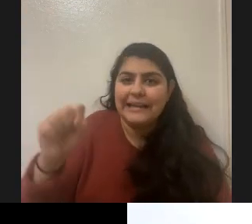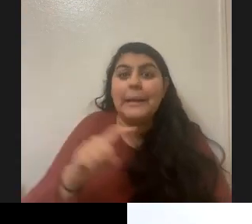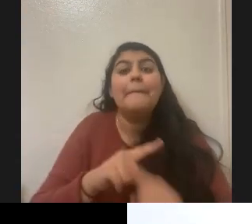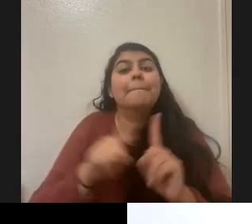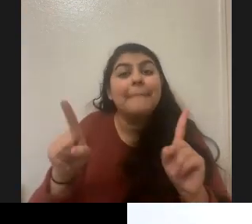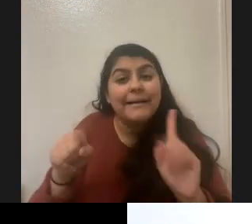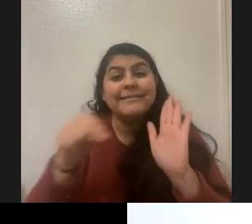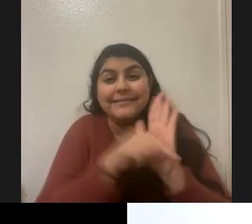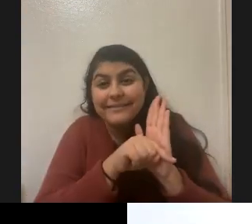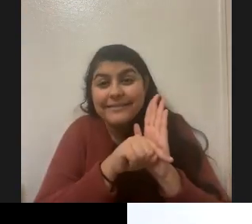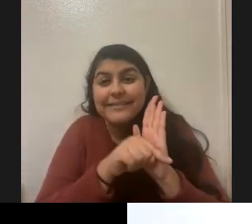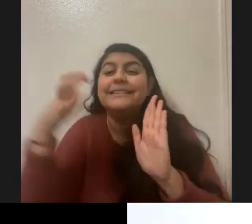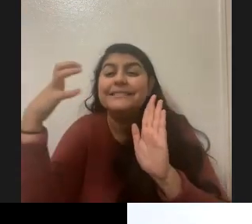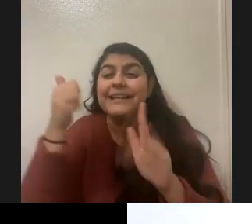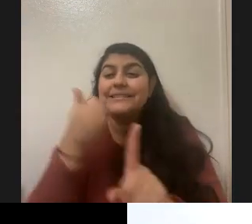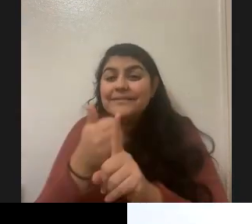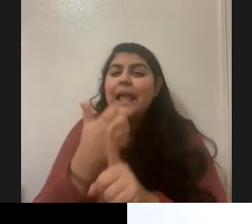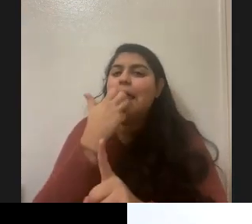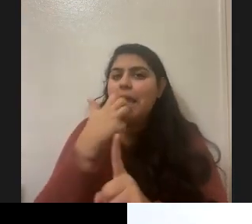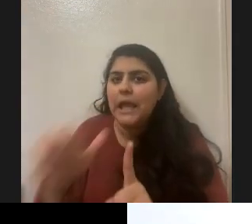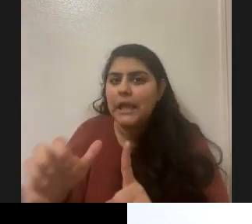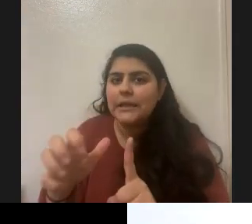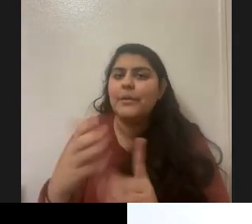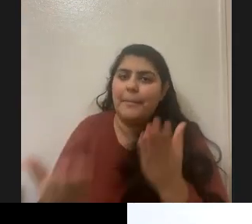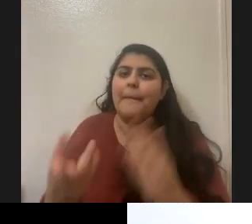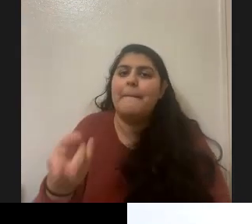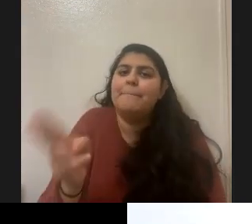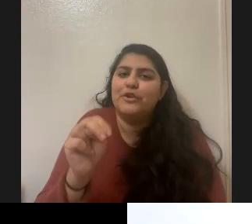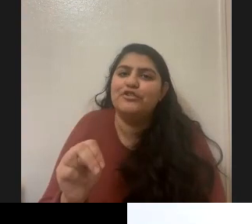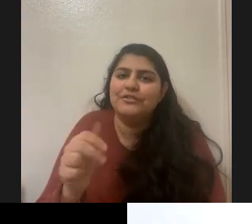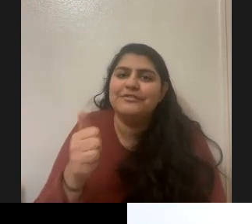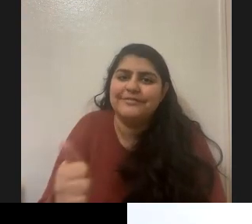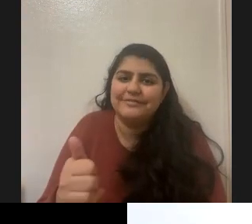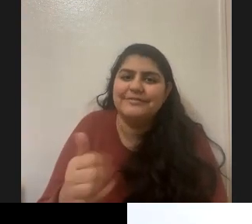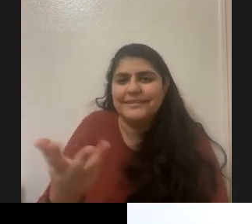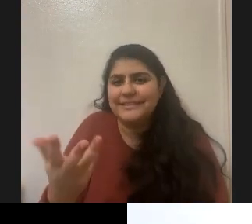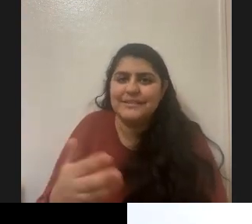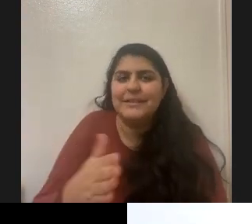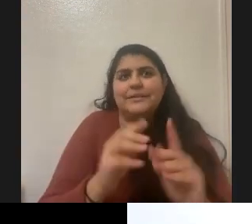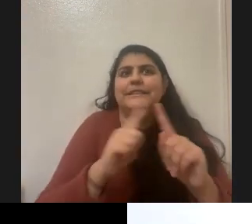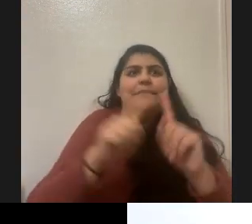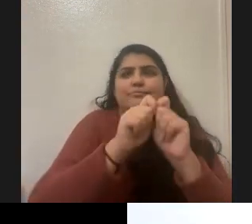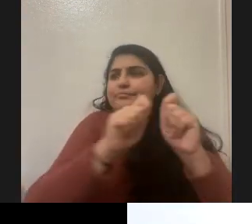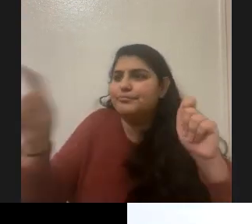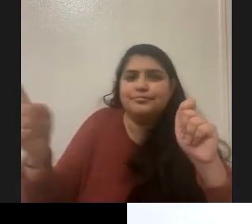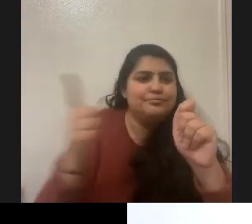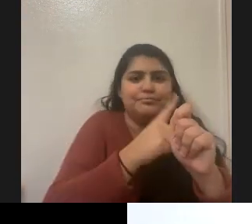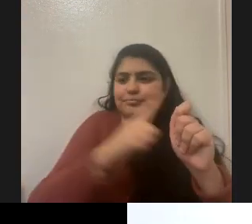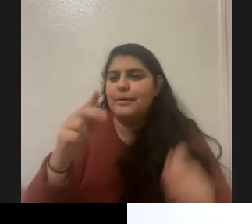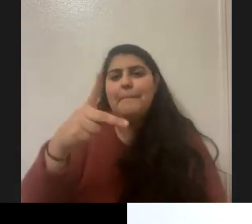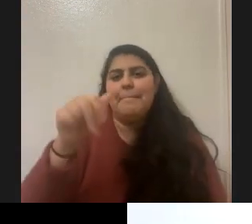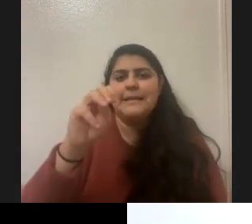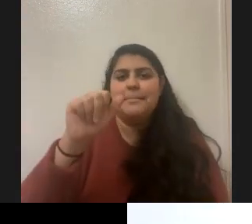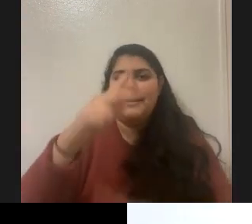is the sun is very hot, so you might burn yourself. It Burn really does of an depend. There's arm. like a whole range of plasmas that you can have.